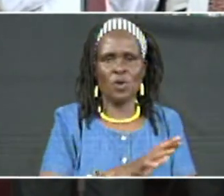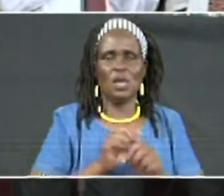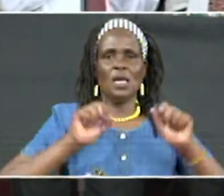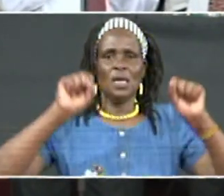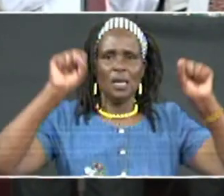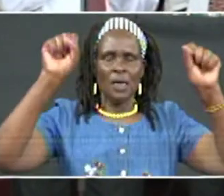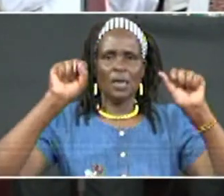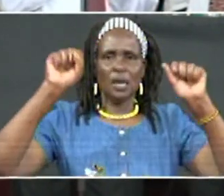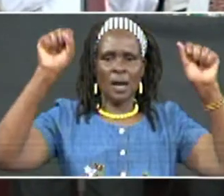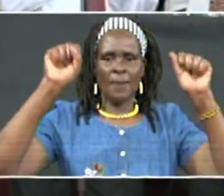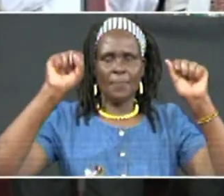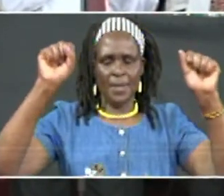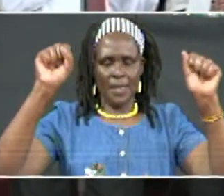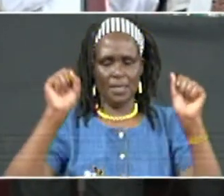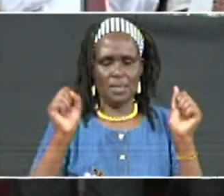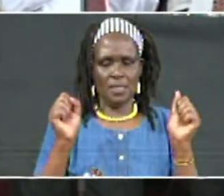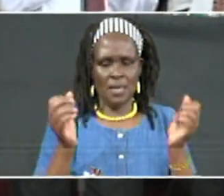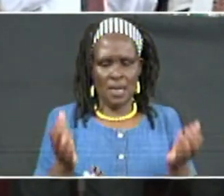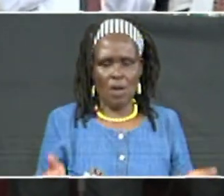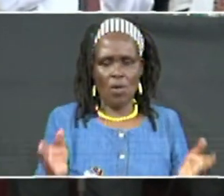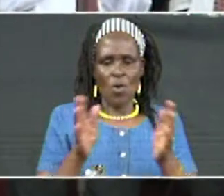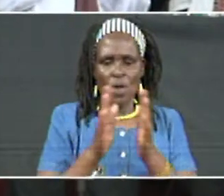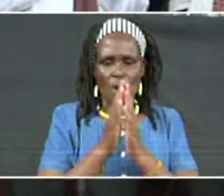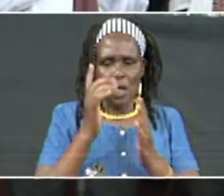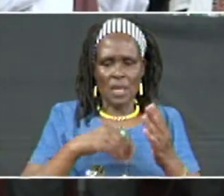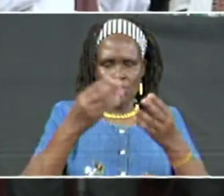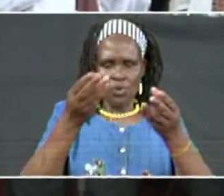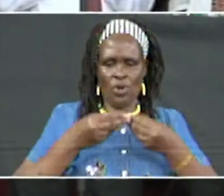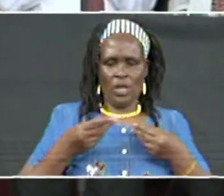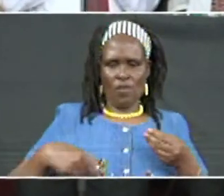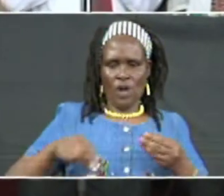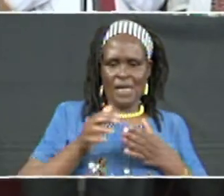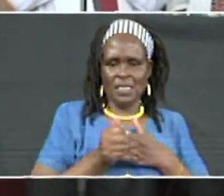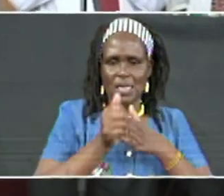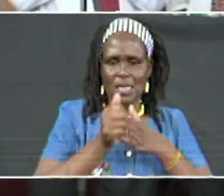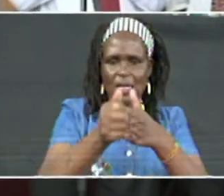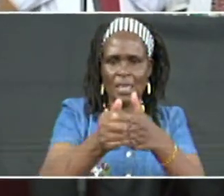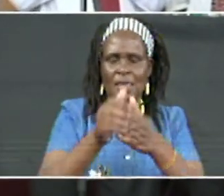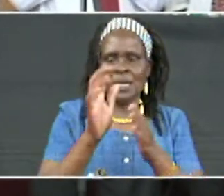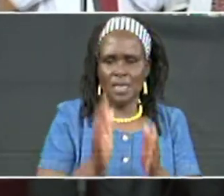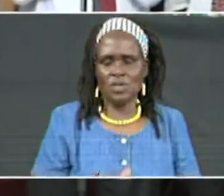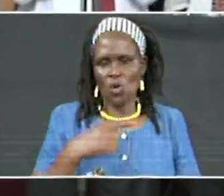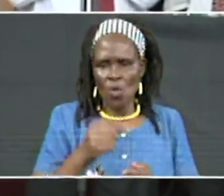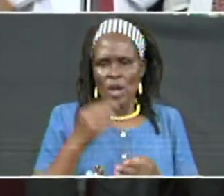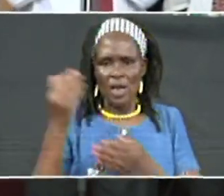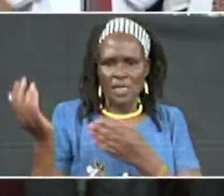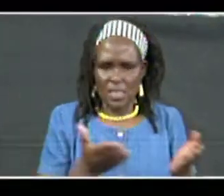And Lord, we pray that you'll also give us leaders that will be able to take us to the next level.